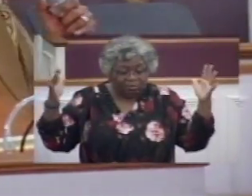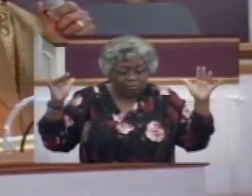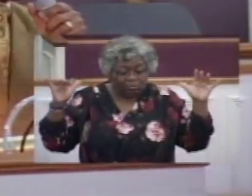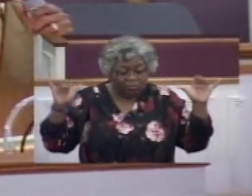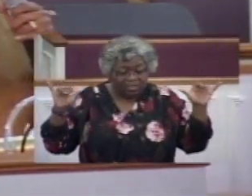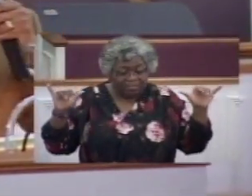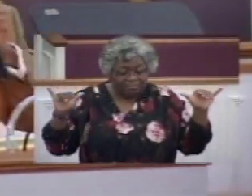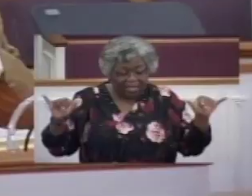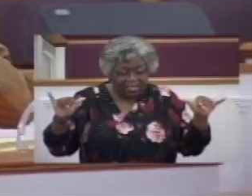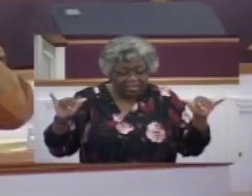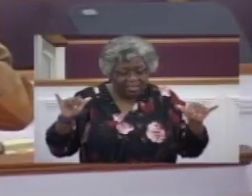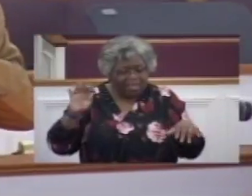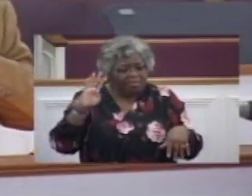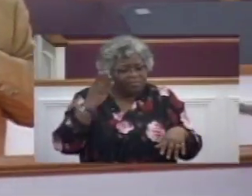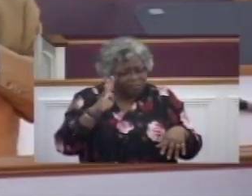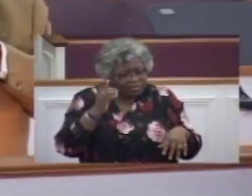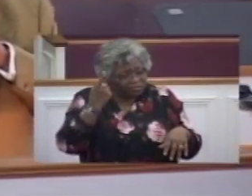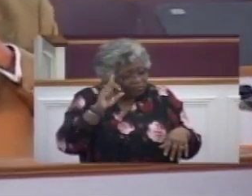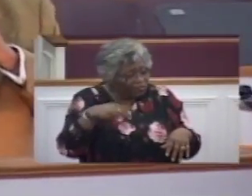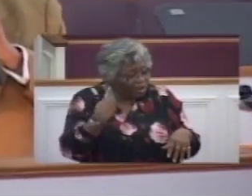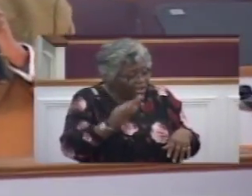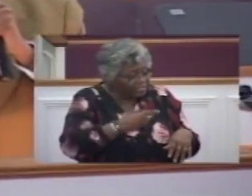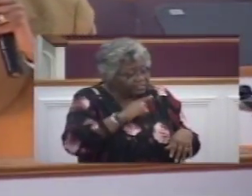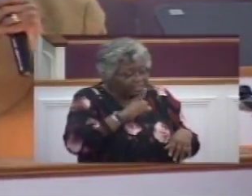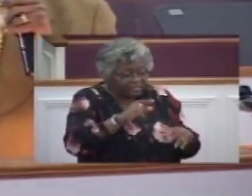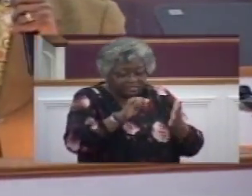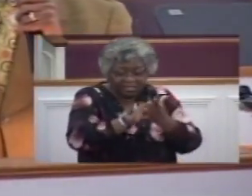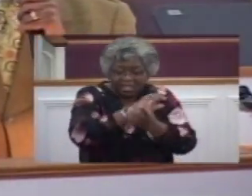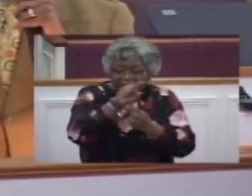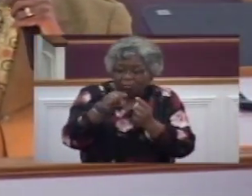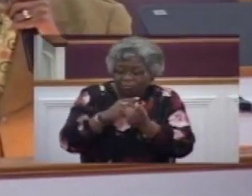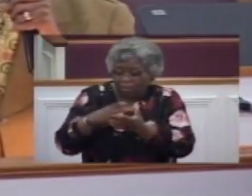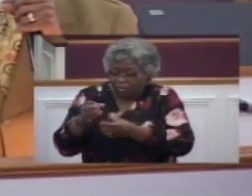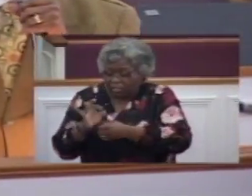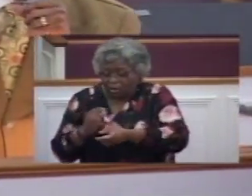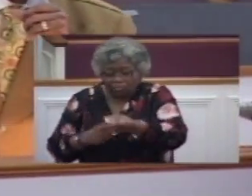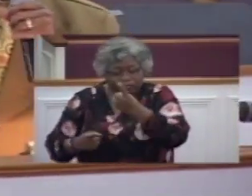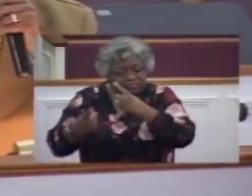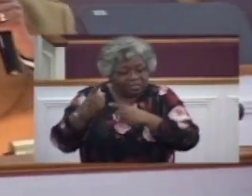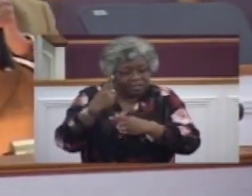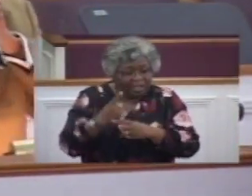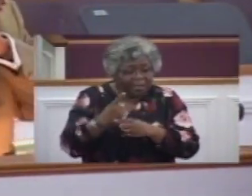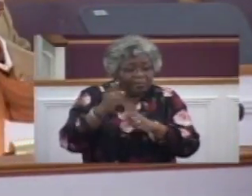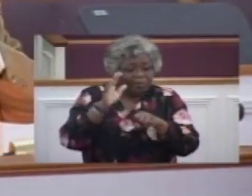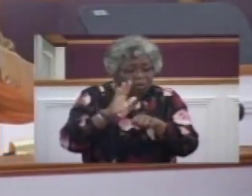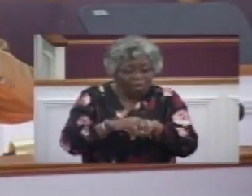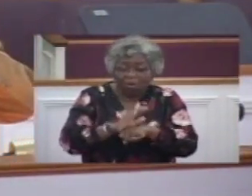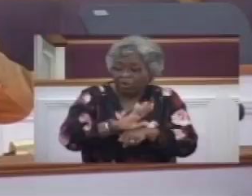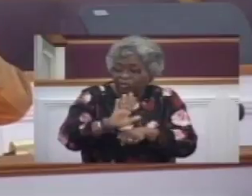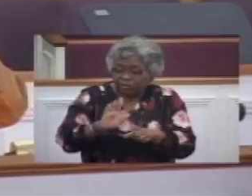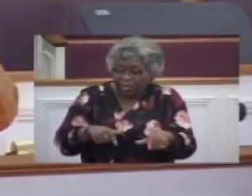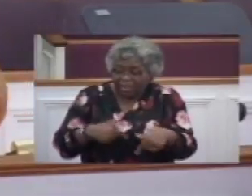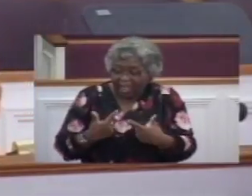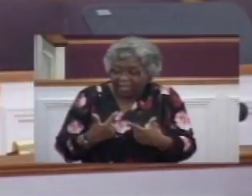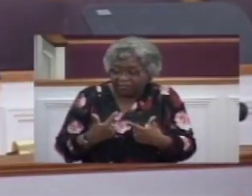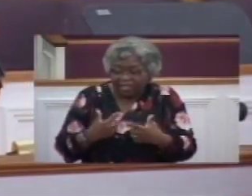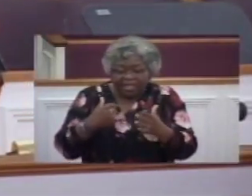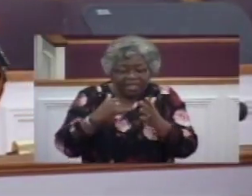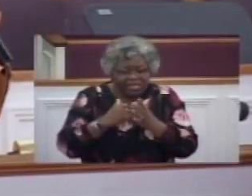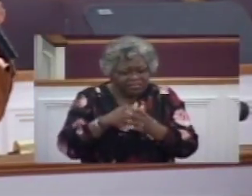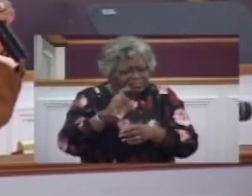remained. The message to us is that when the Holy Ghost comes on your life,